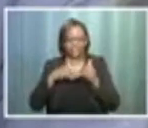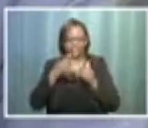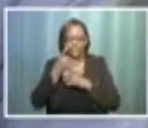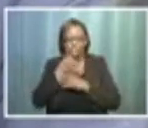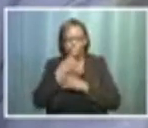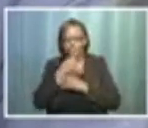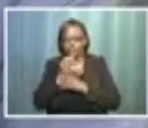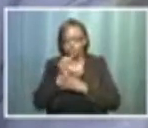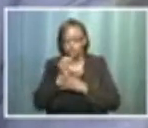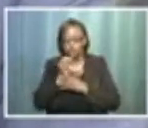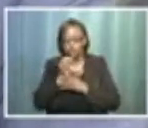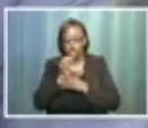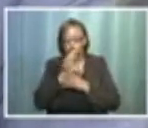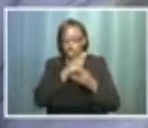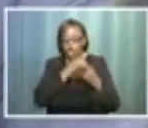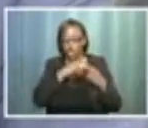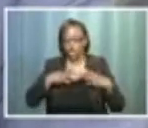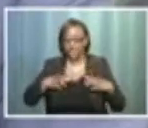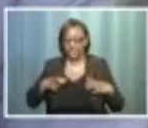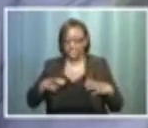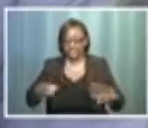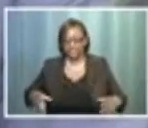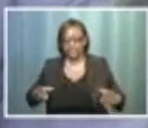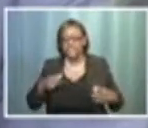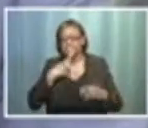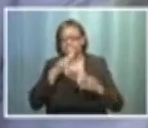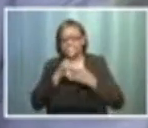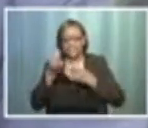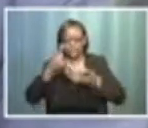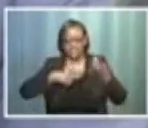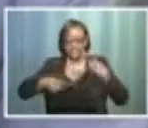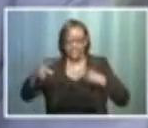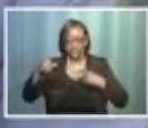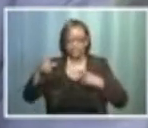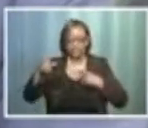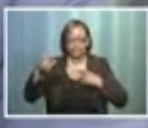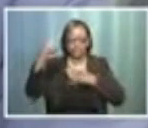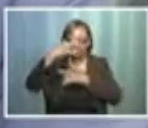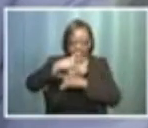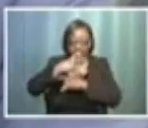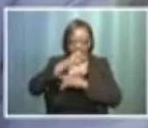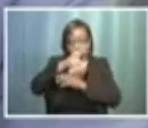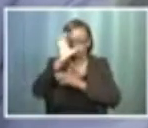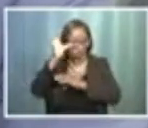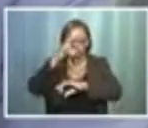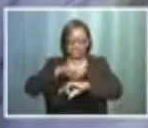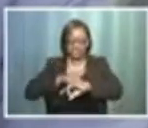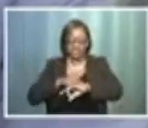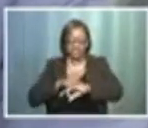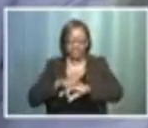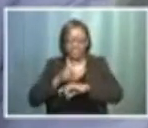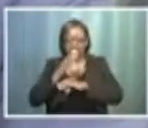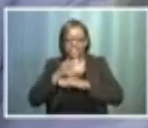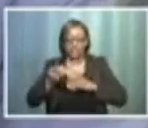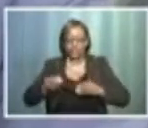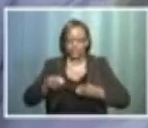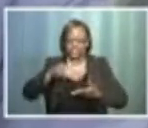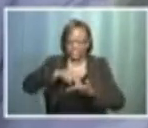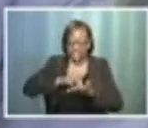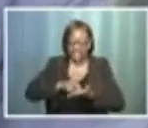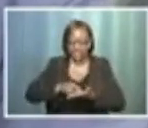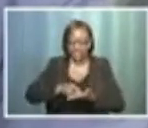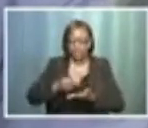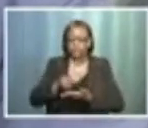provide the meals, but we fly in on Christmas morning, we stand and we help to serve the meals, and